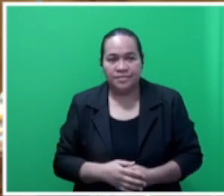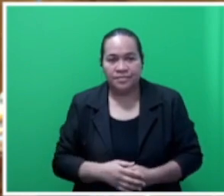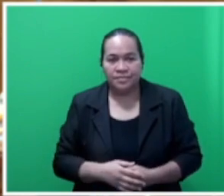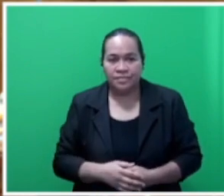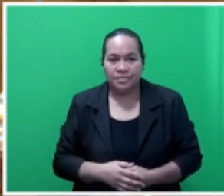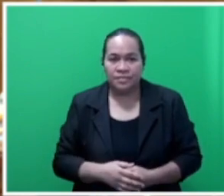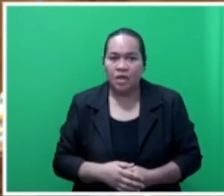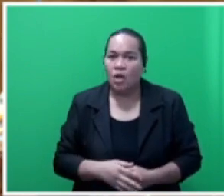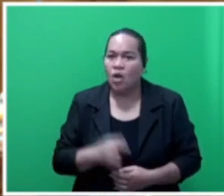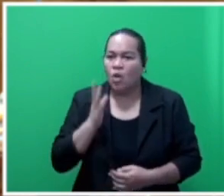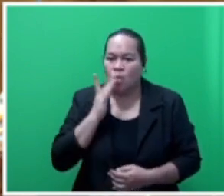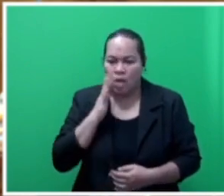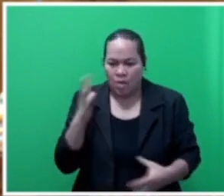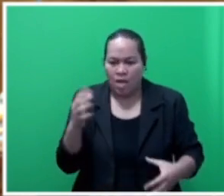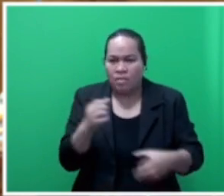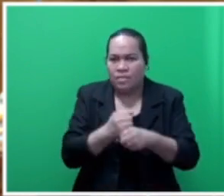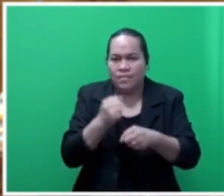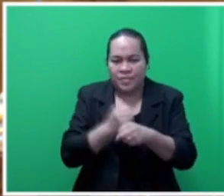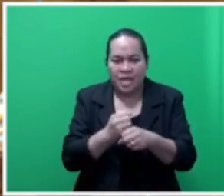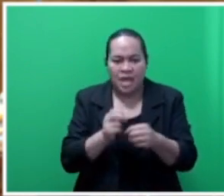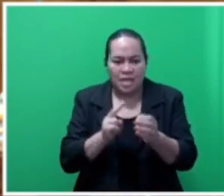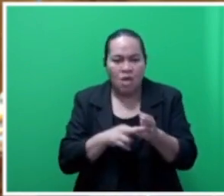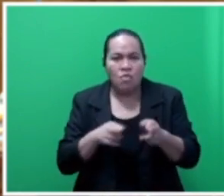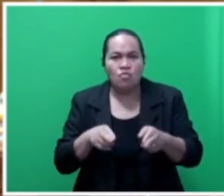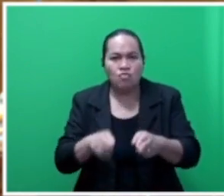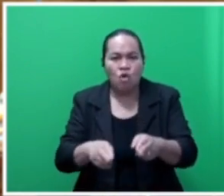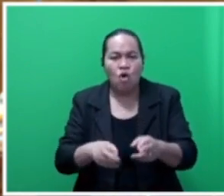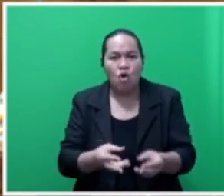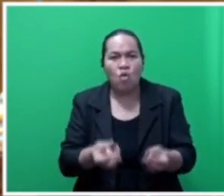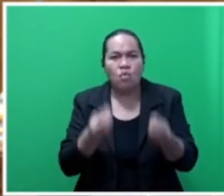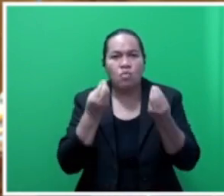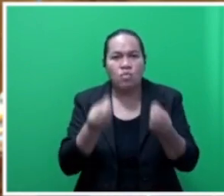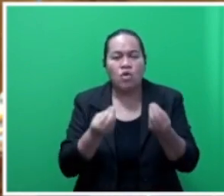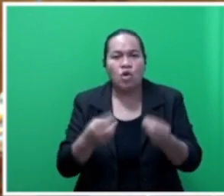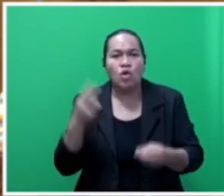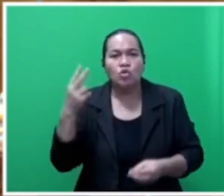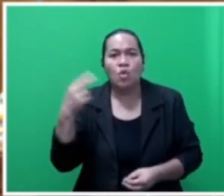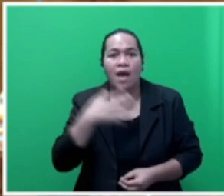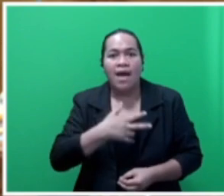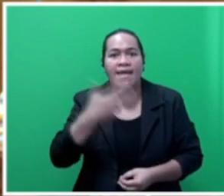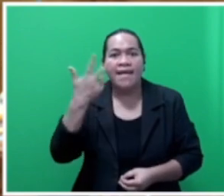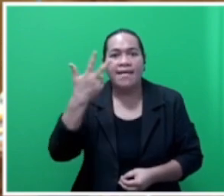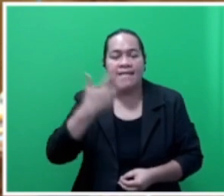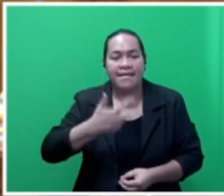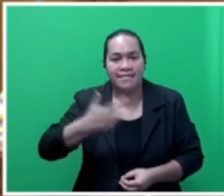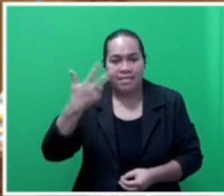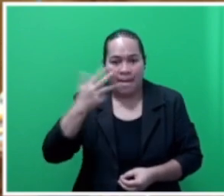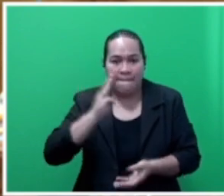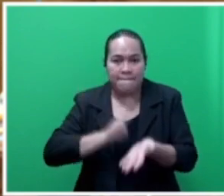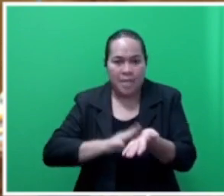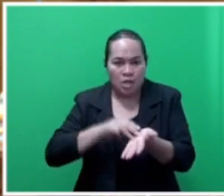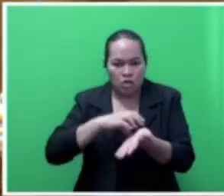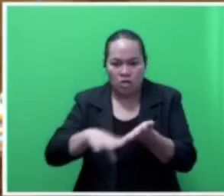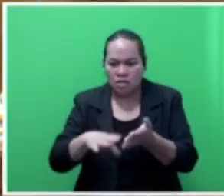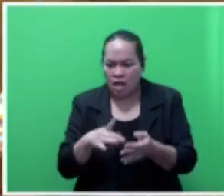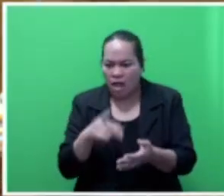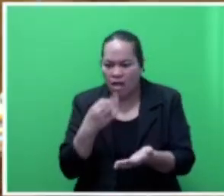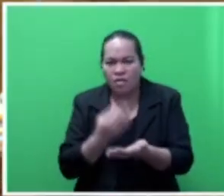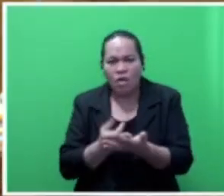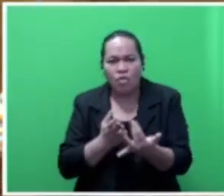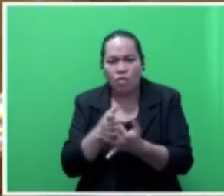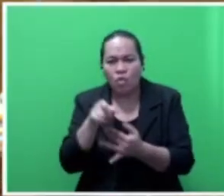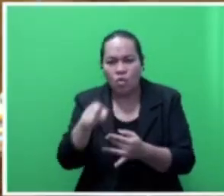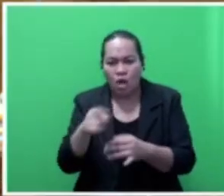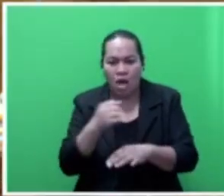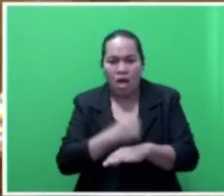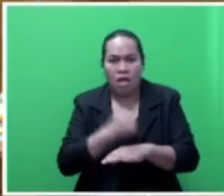During the upgrading of the number 1 Ratu roads at a cost of $228 million, funded through a Chinese